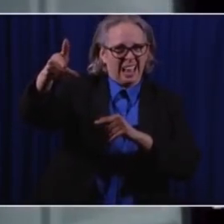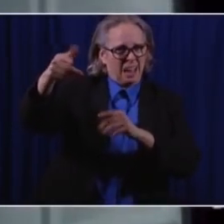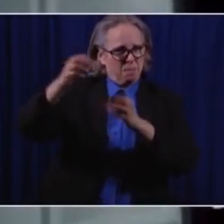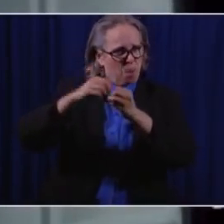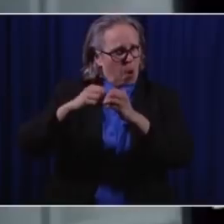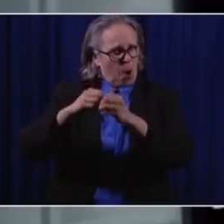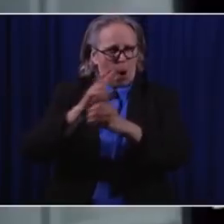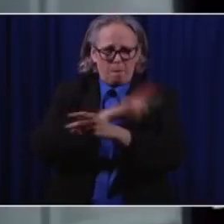gives us great